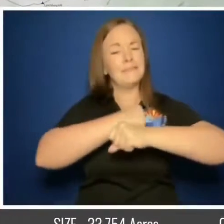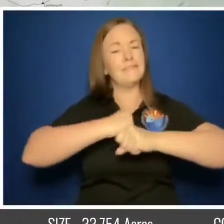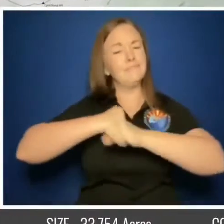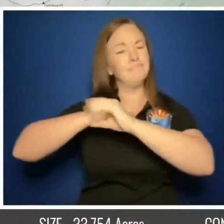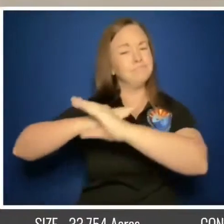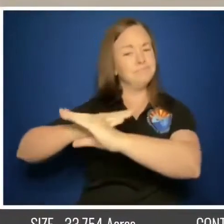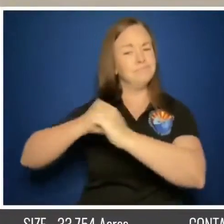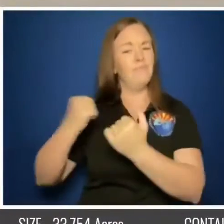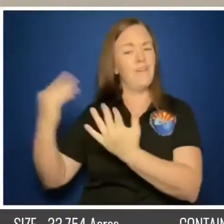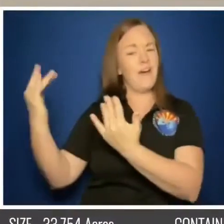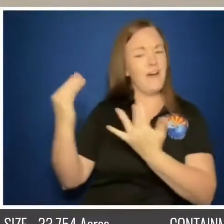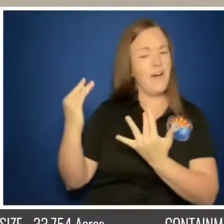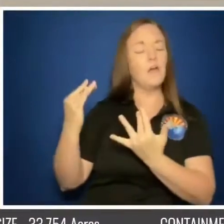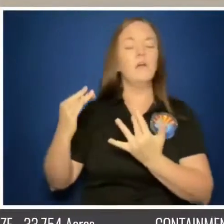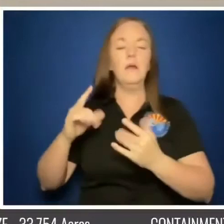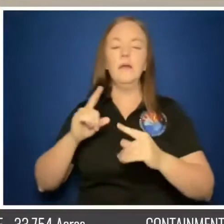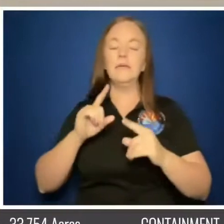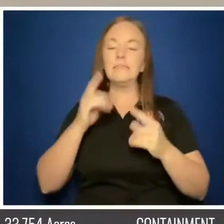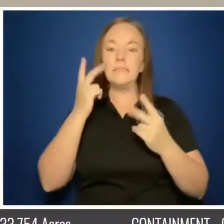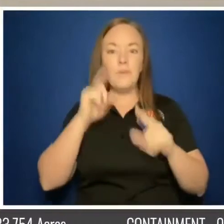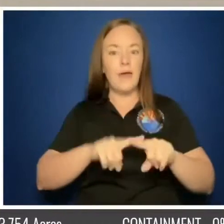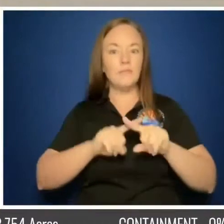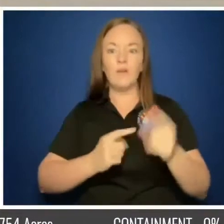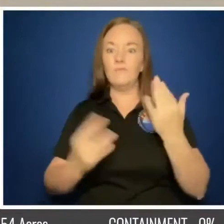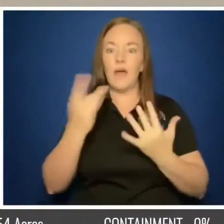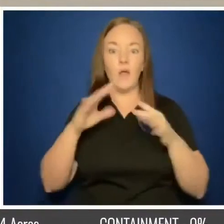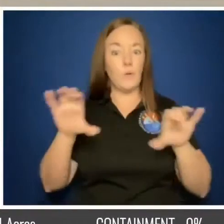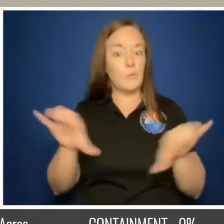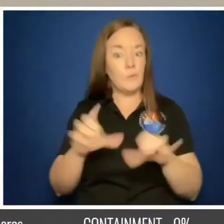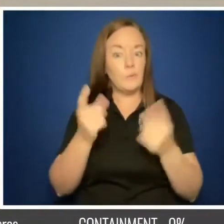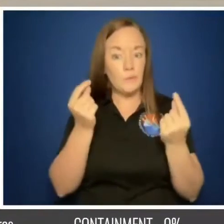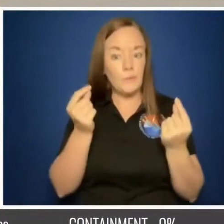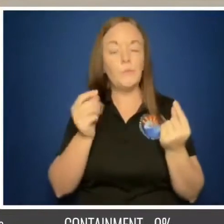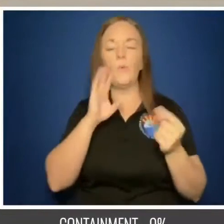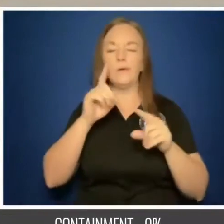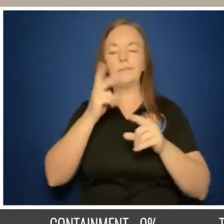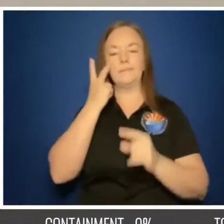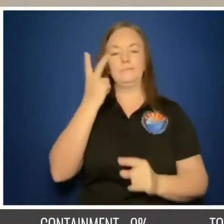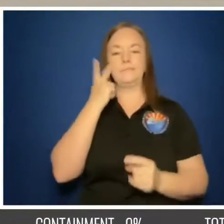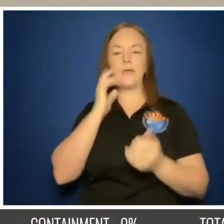fire activity will dictate how they continue to move forward.